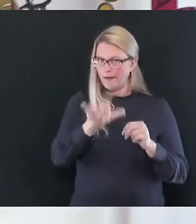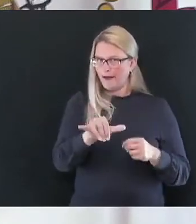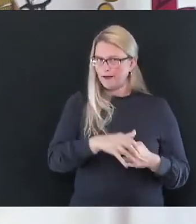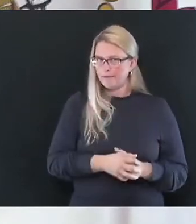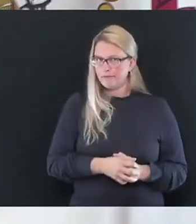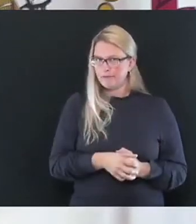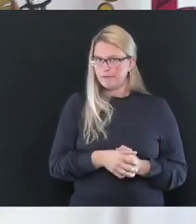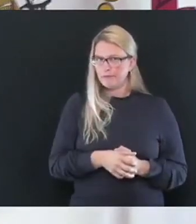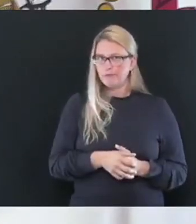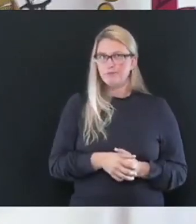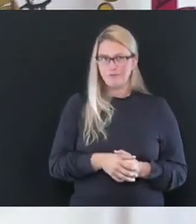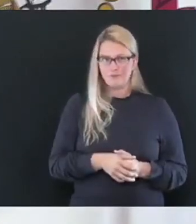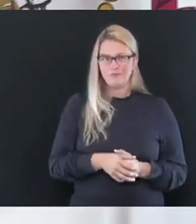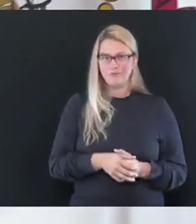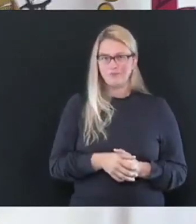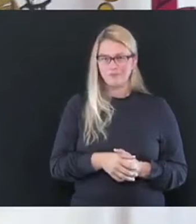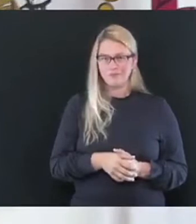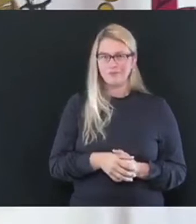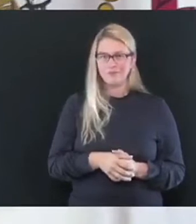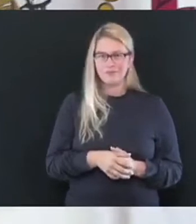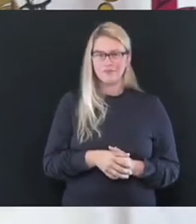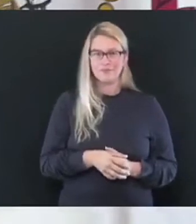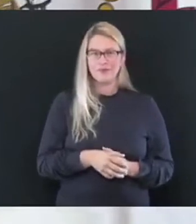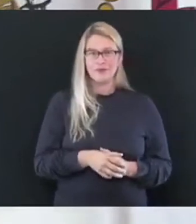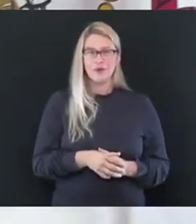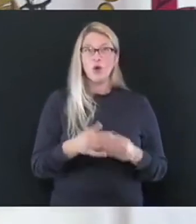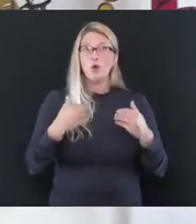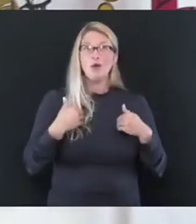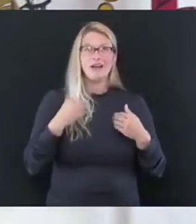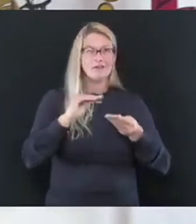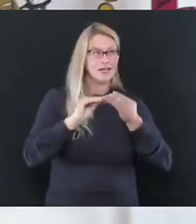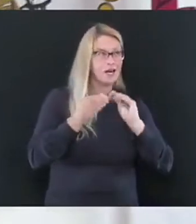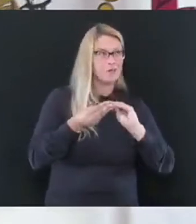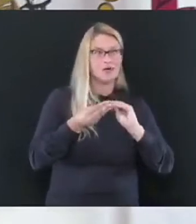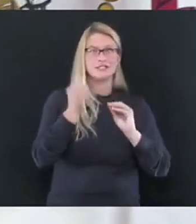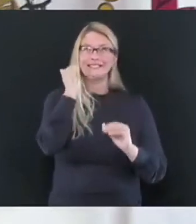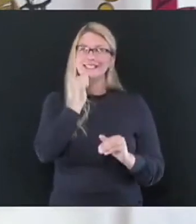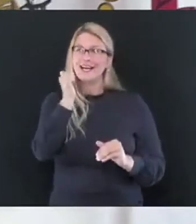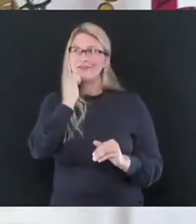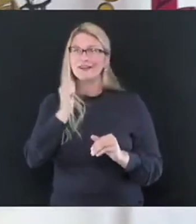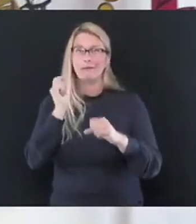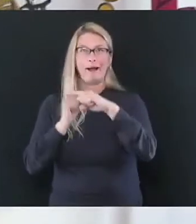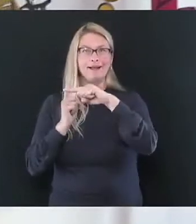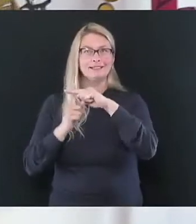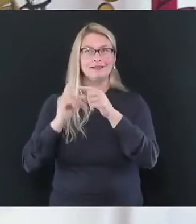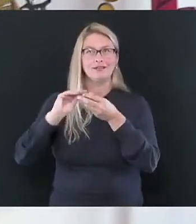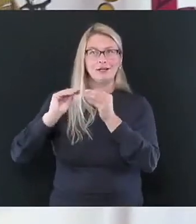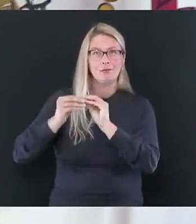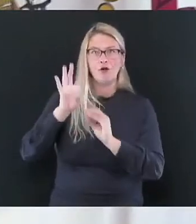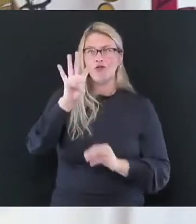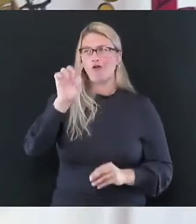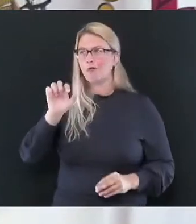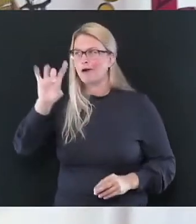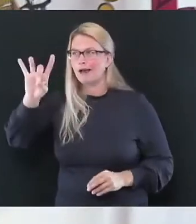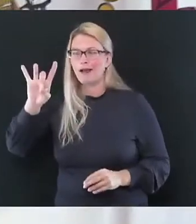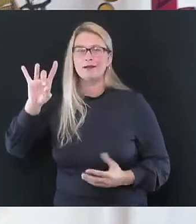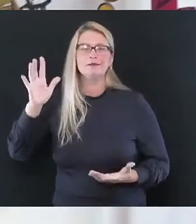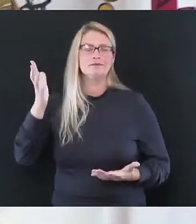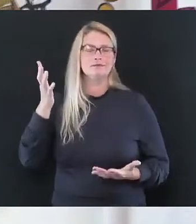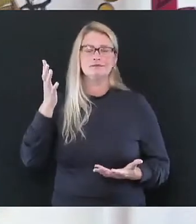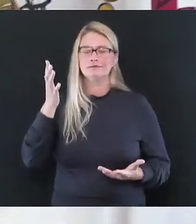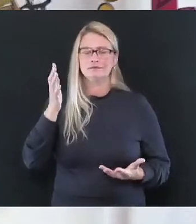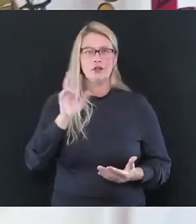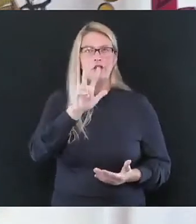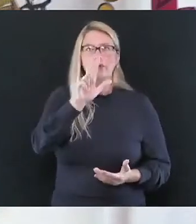We're looking at numbers that are daily positivity rate of 4.8 or whatever it may be,